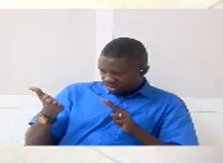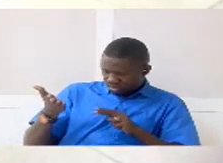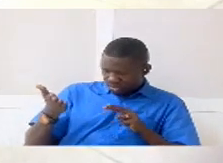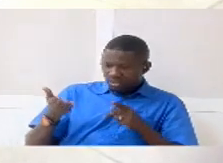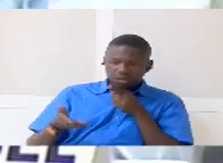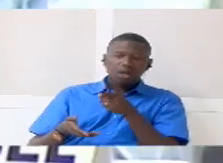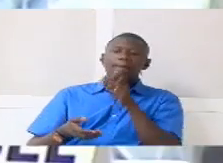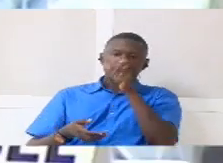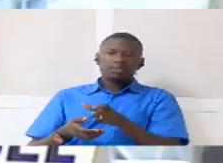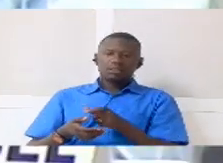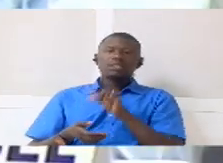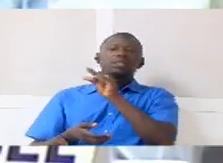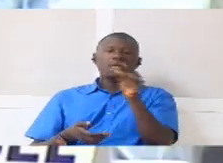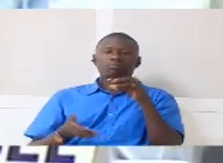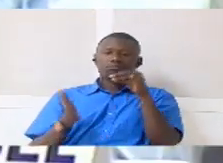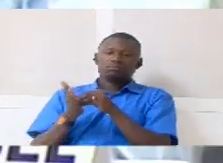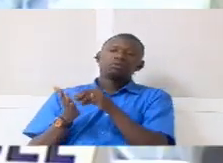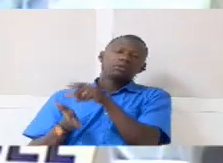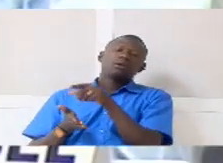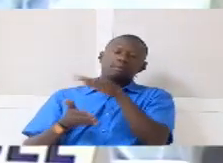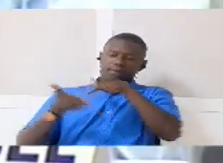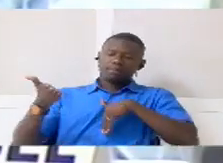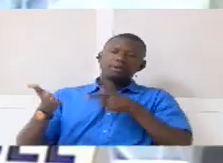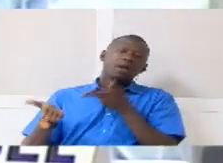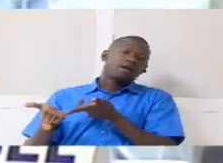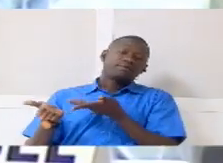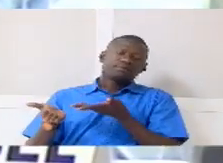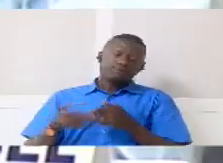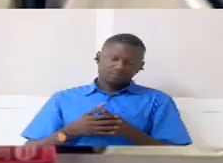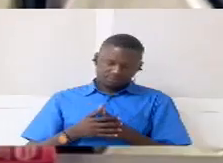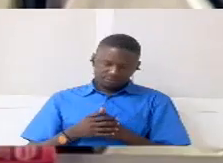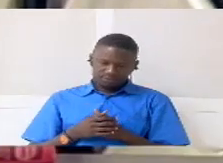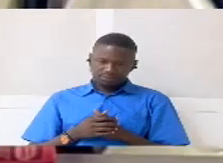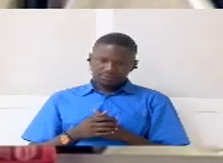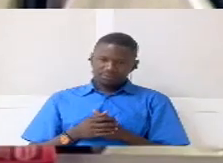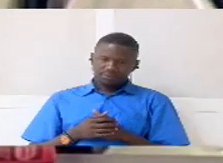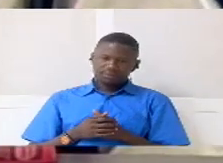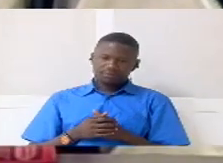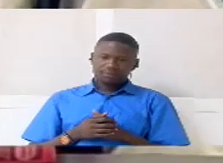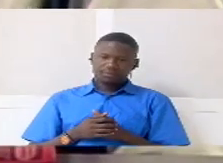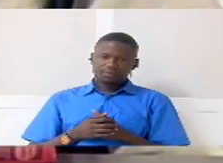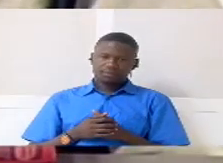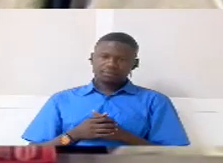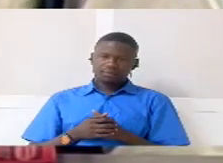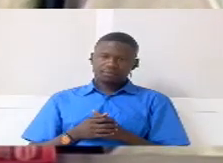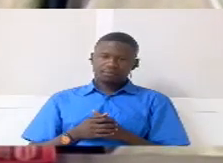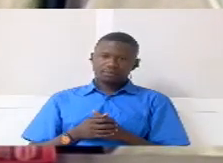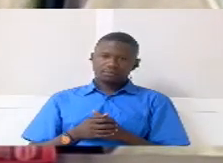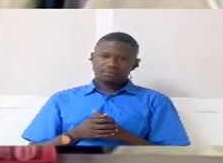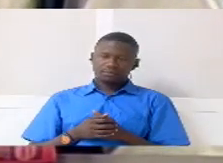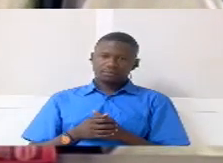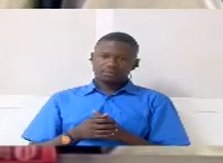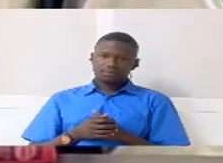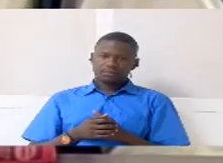that is that every prisoner that is brought in has his or her name written on the document. After